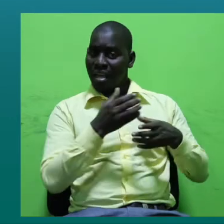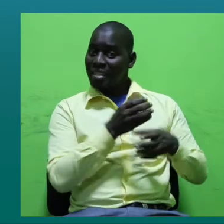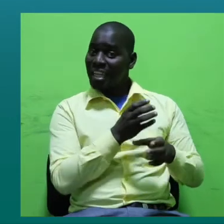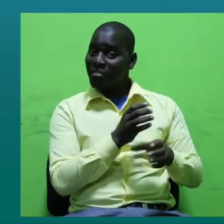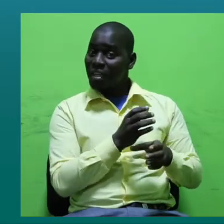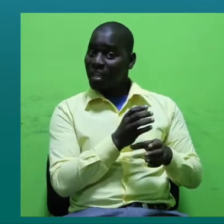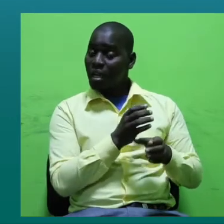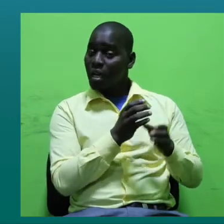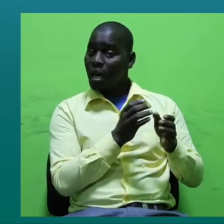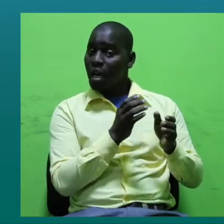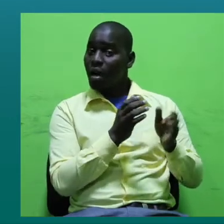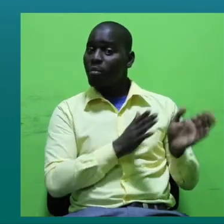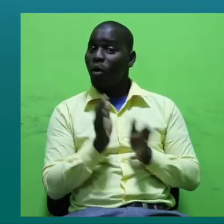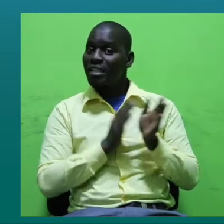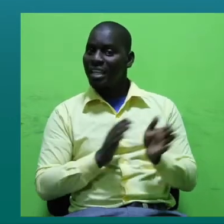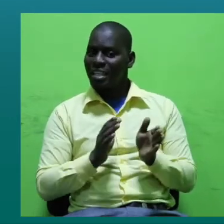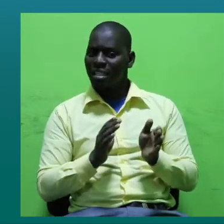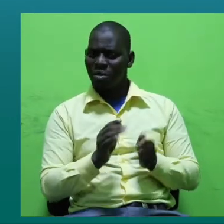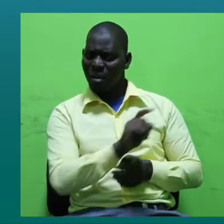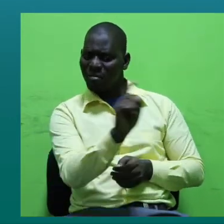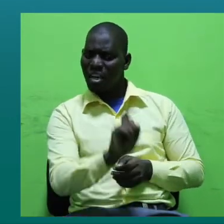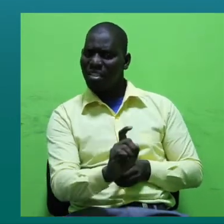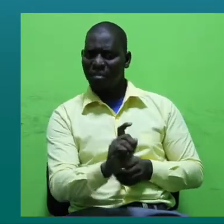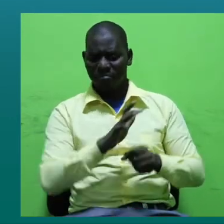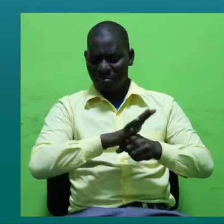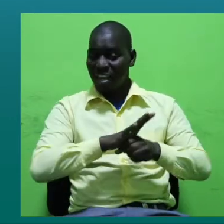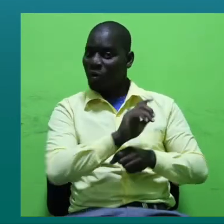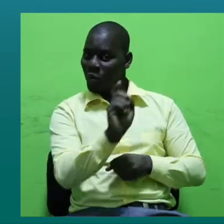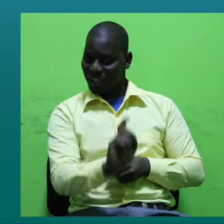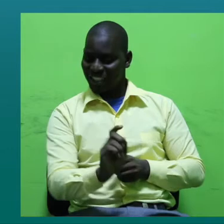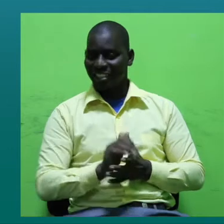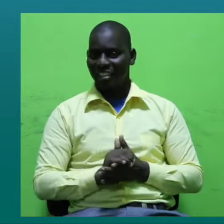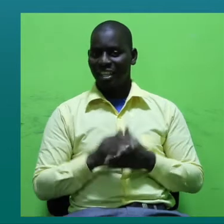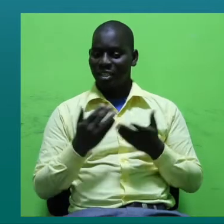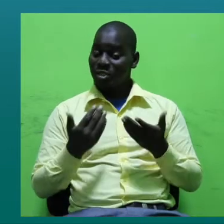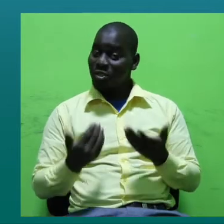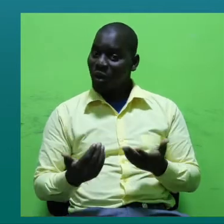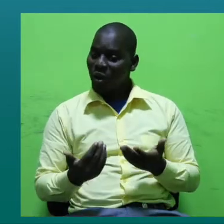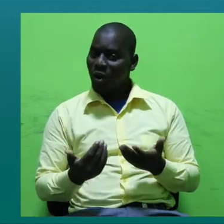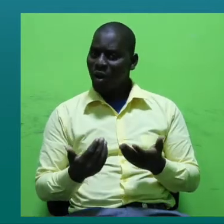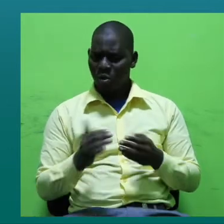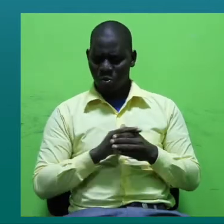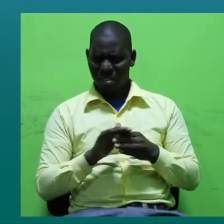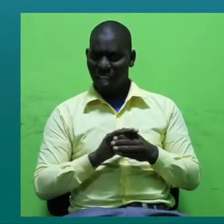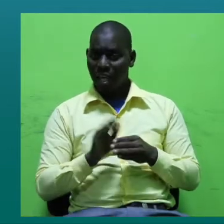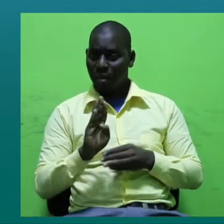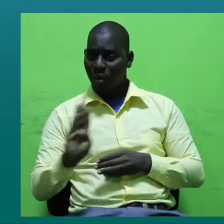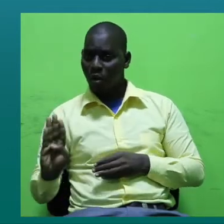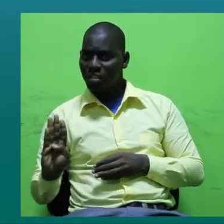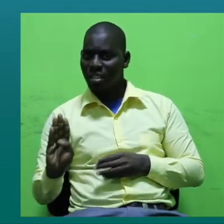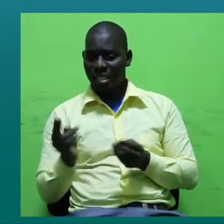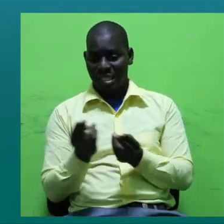process is an organized way of answering a science questions. So the study of biology,